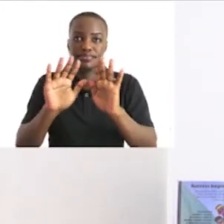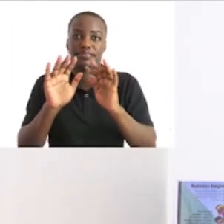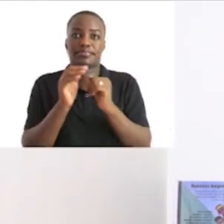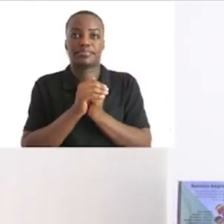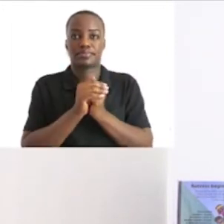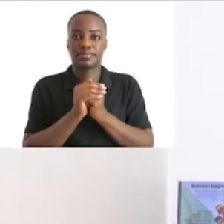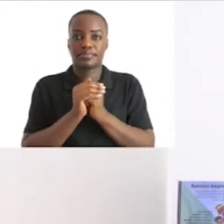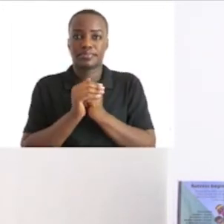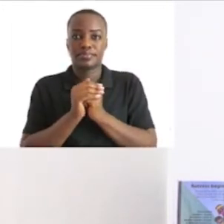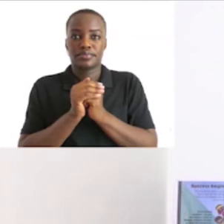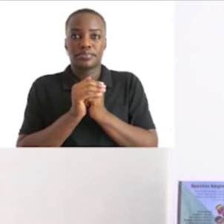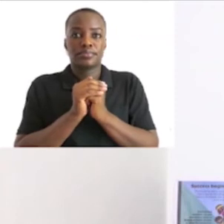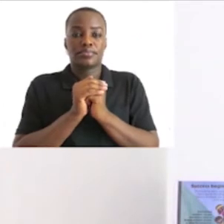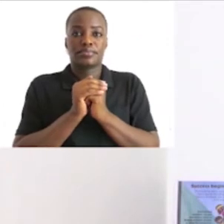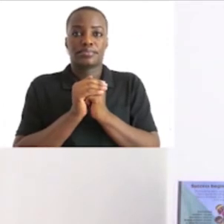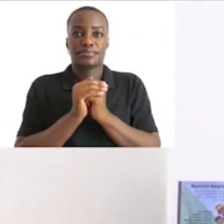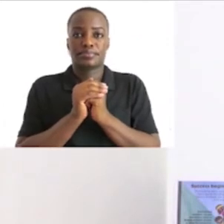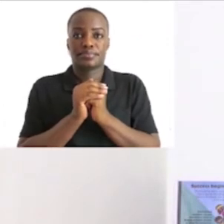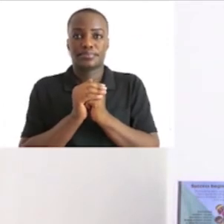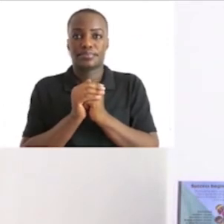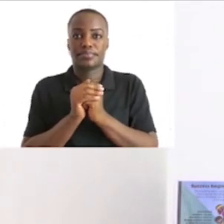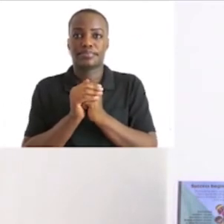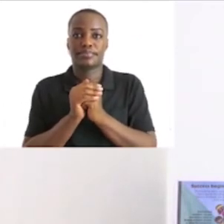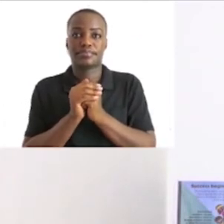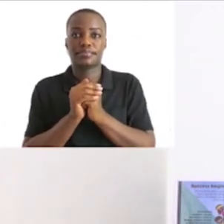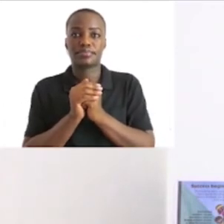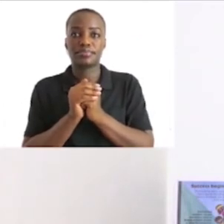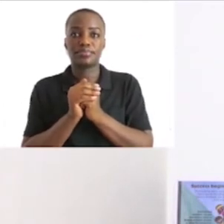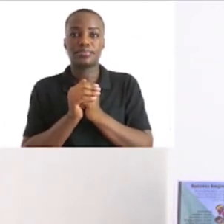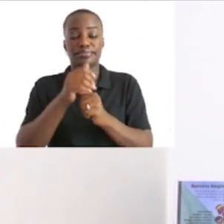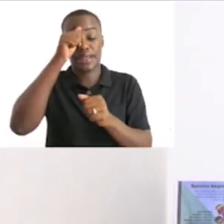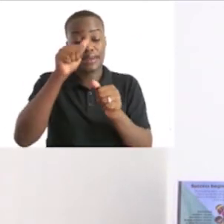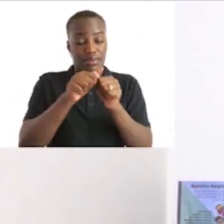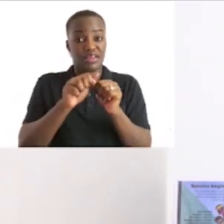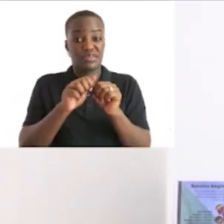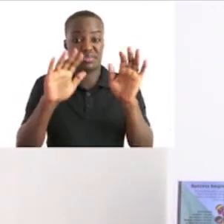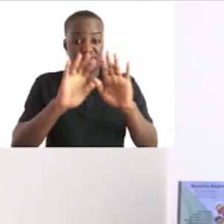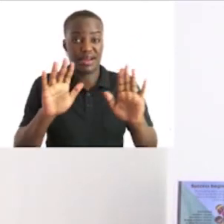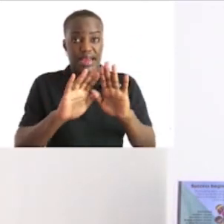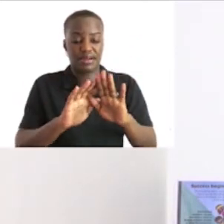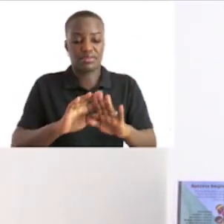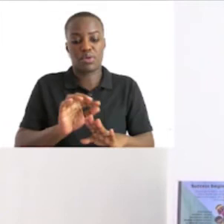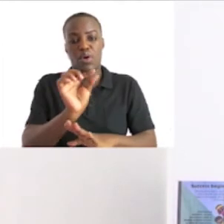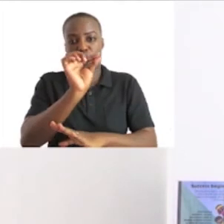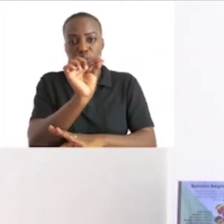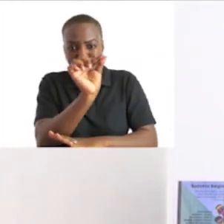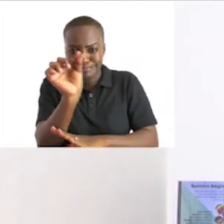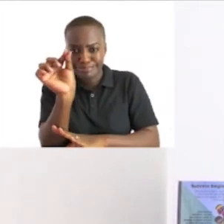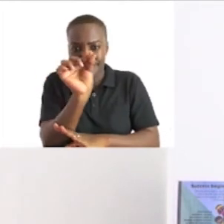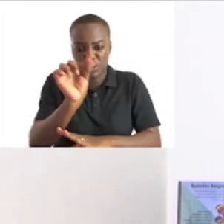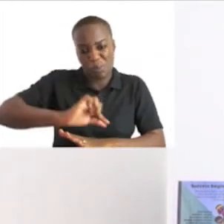our reading classmates. Remember, when you are coloring, to color one